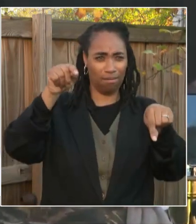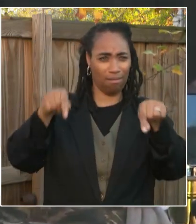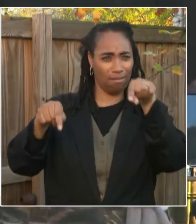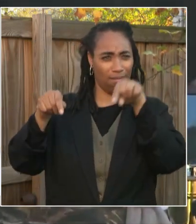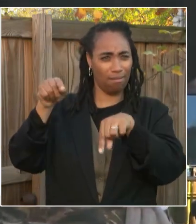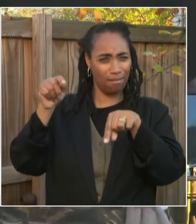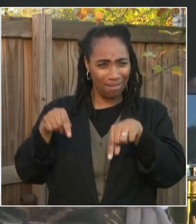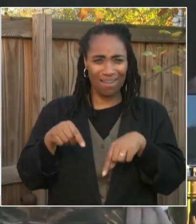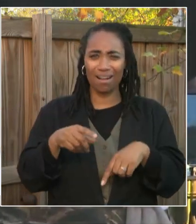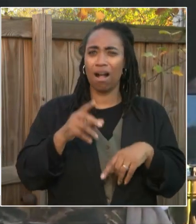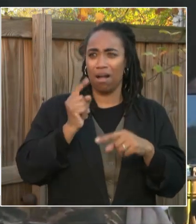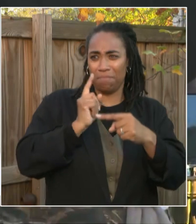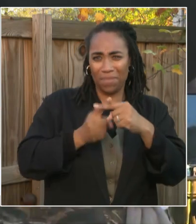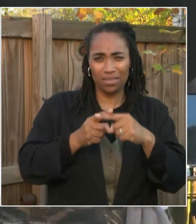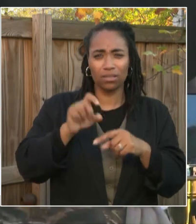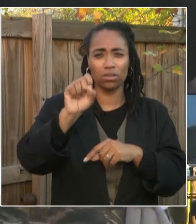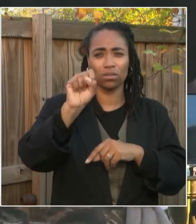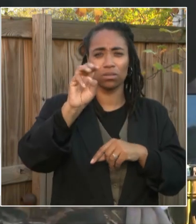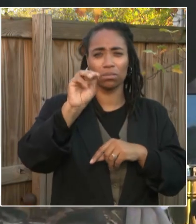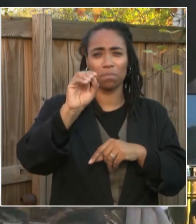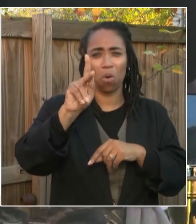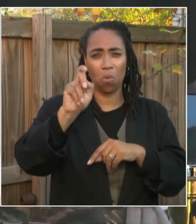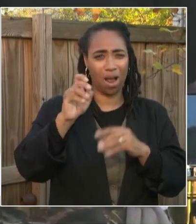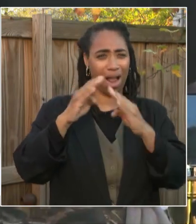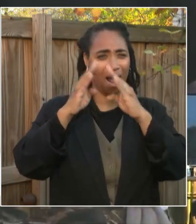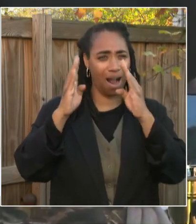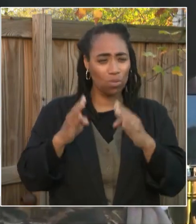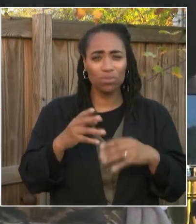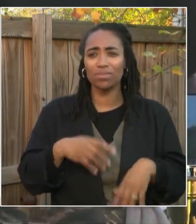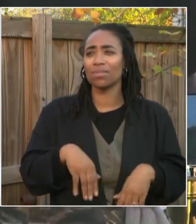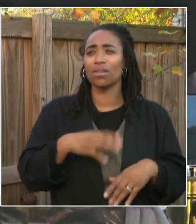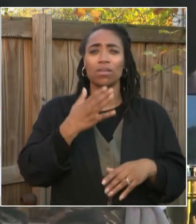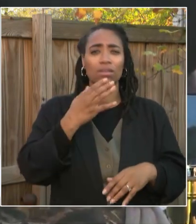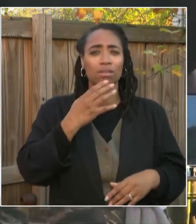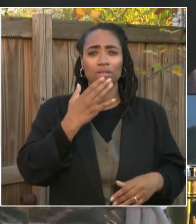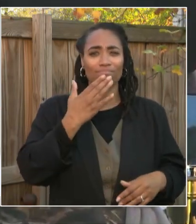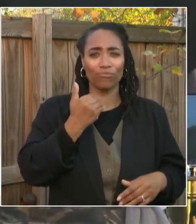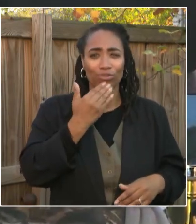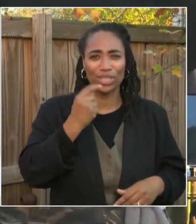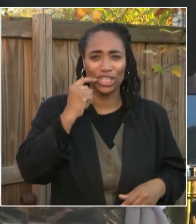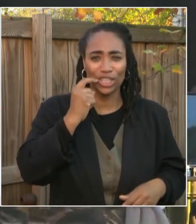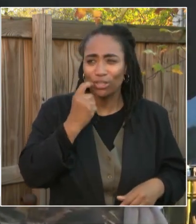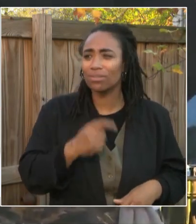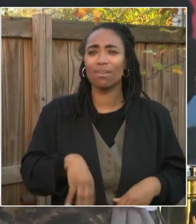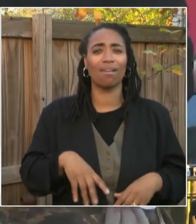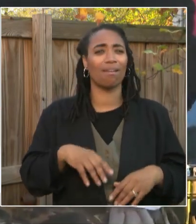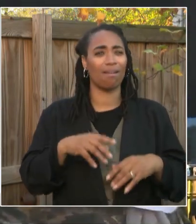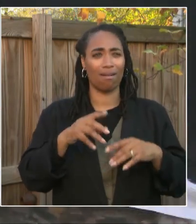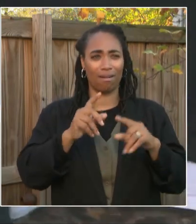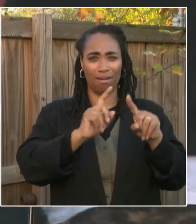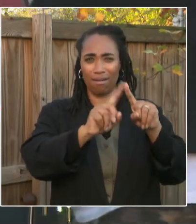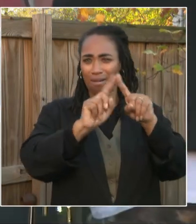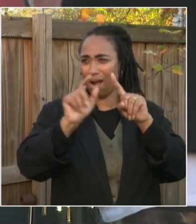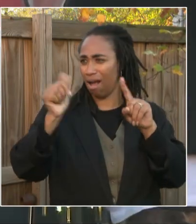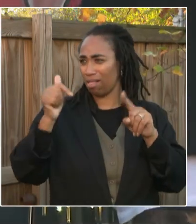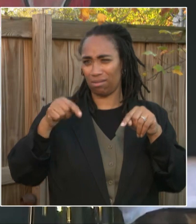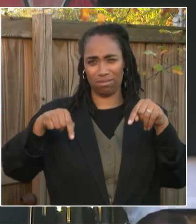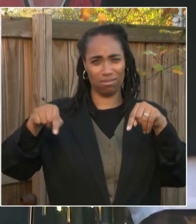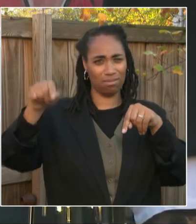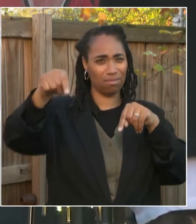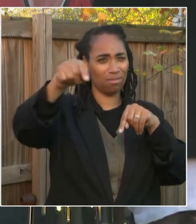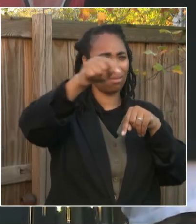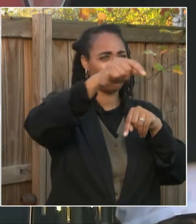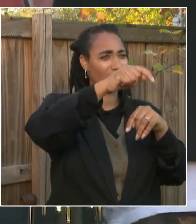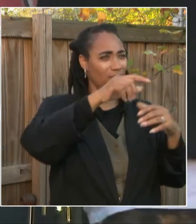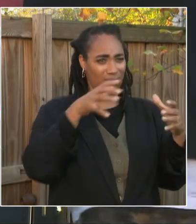have the food lab. I mean, I can keep going. There's more, right? Where else in the country? Where else